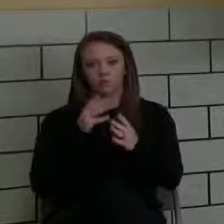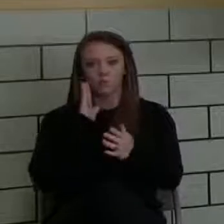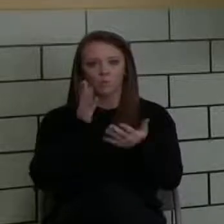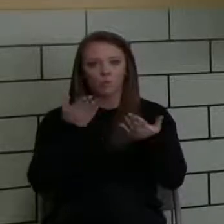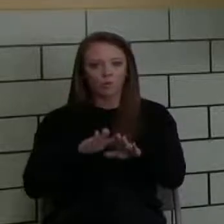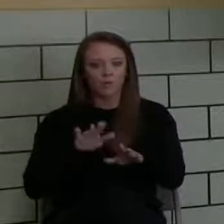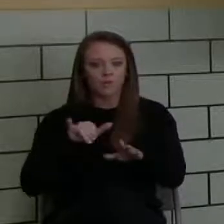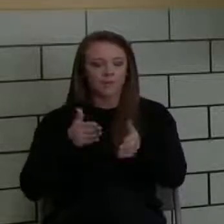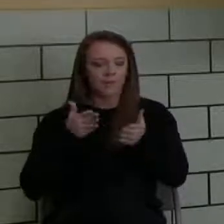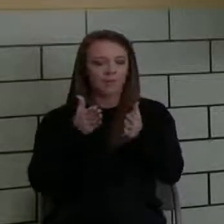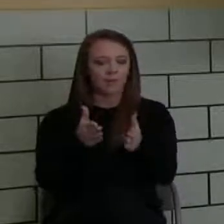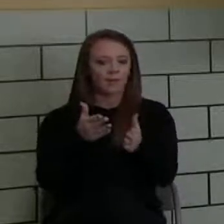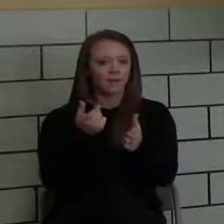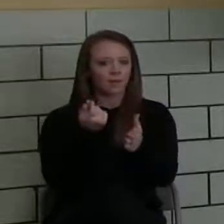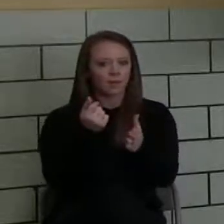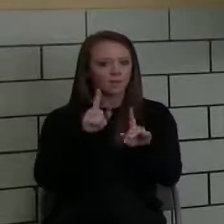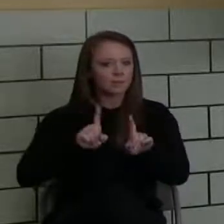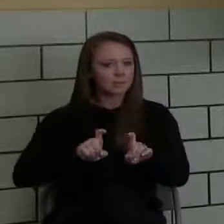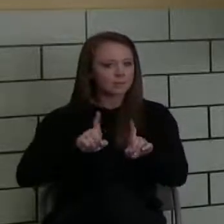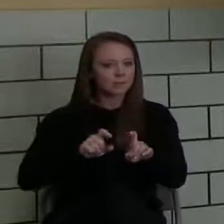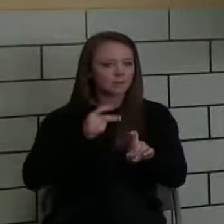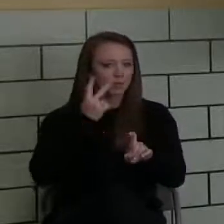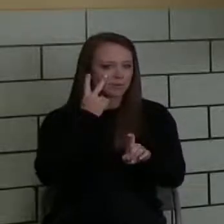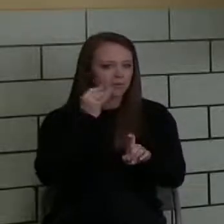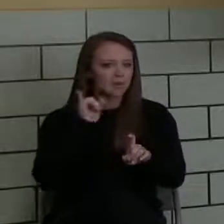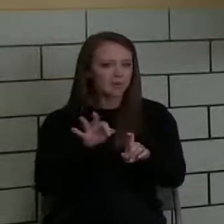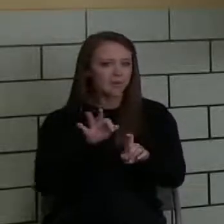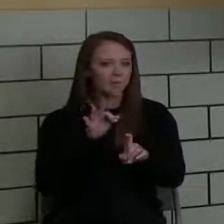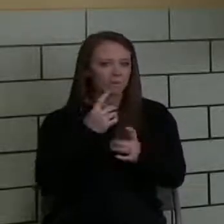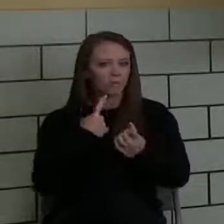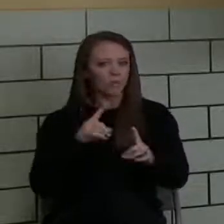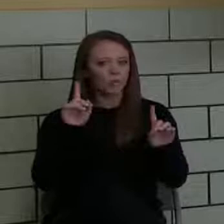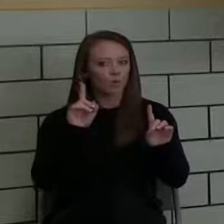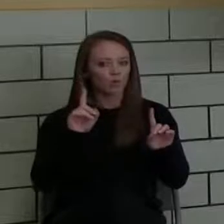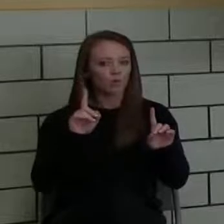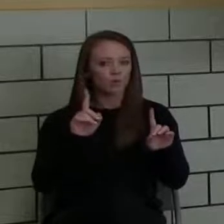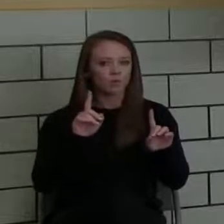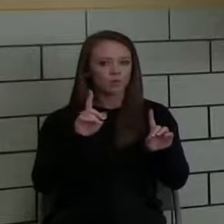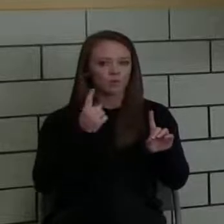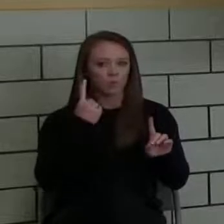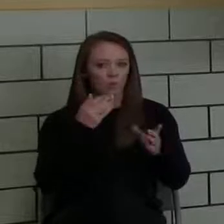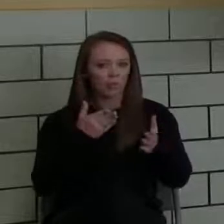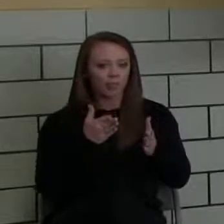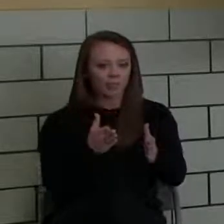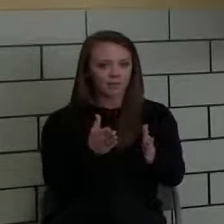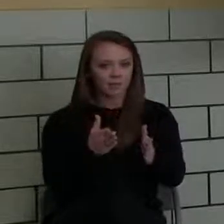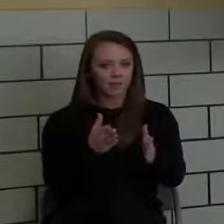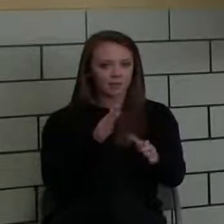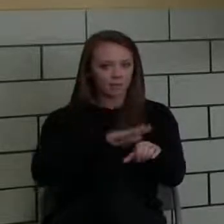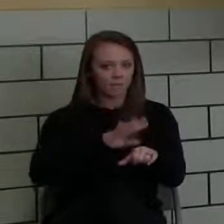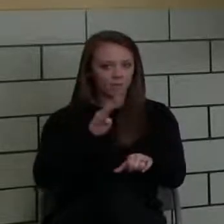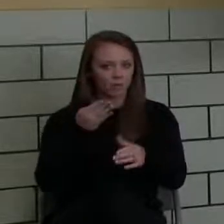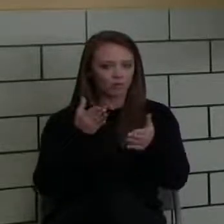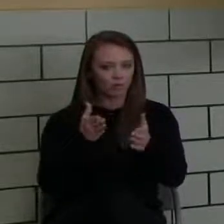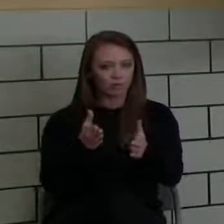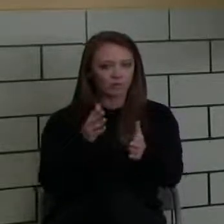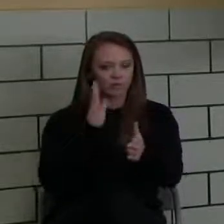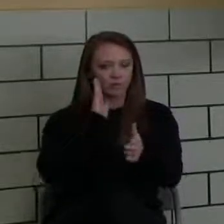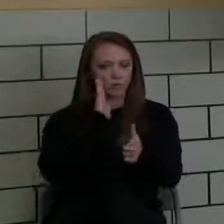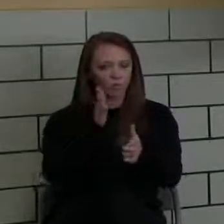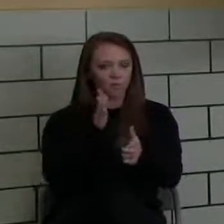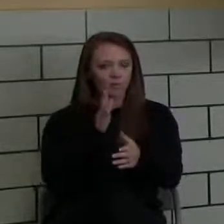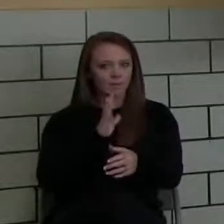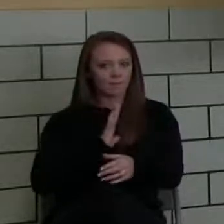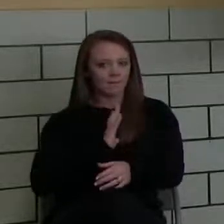to KYTC that one lane there for the after condition will be